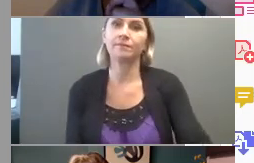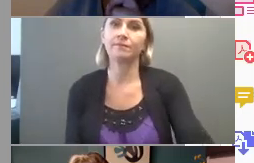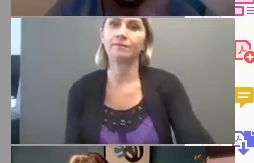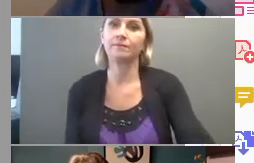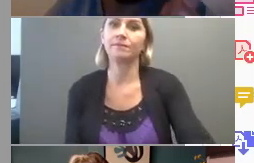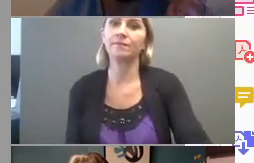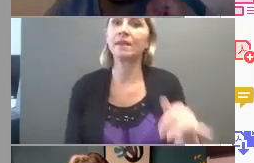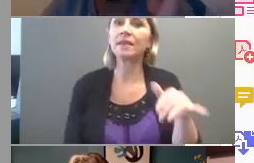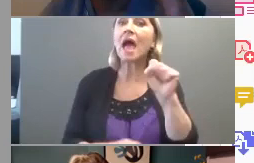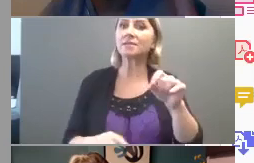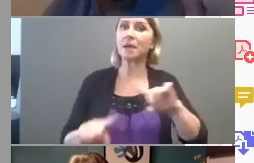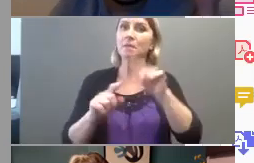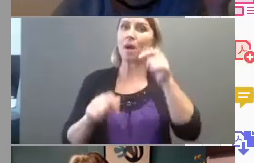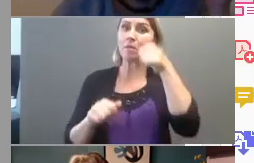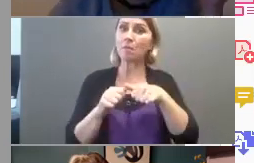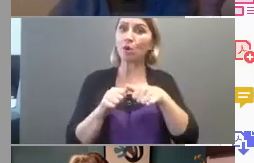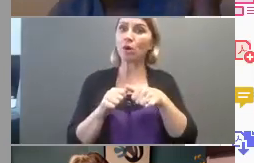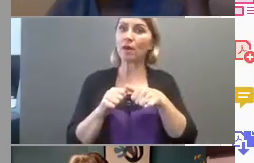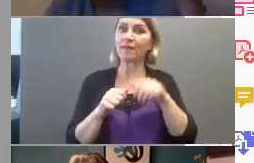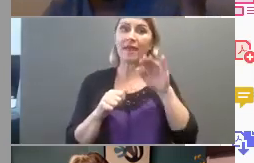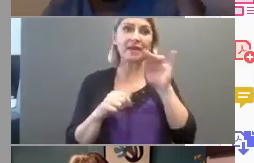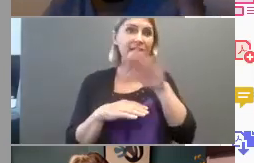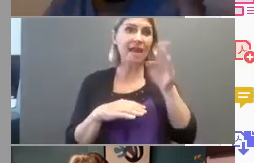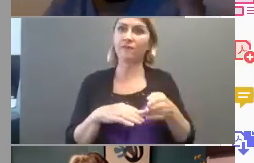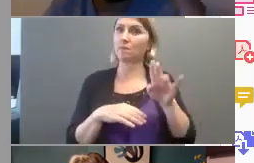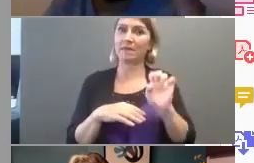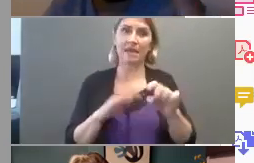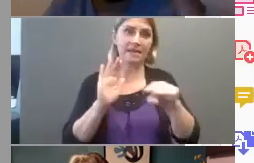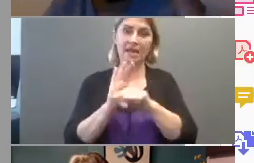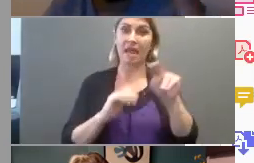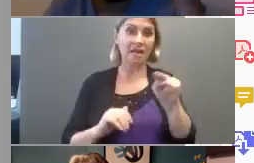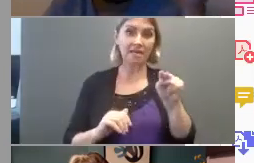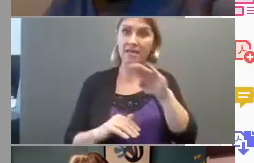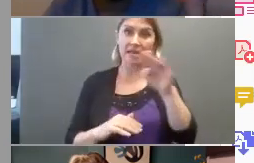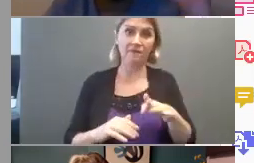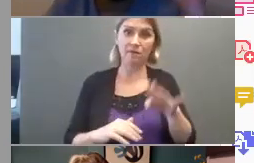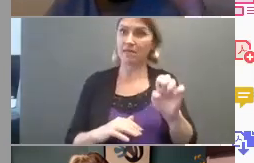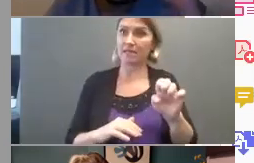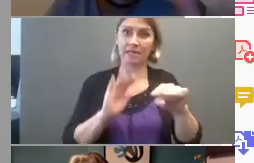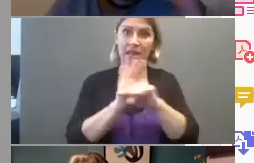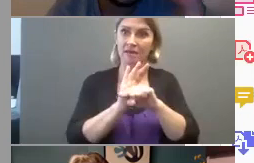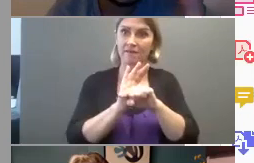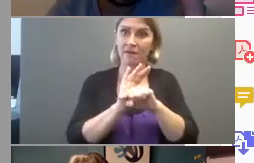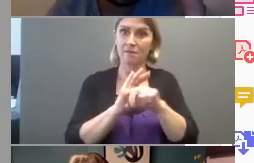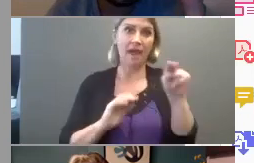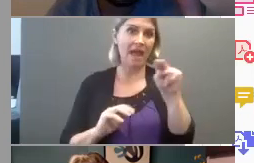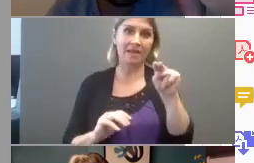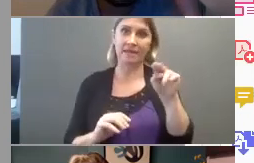Yes, but remember that n can never be negative. N can theoretically be 0, Ryan, but n can never be